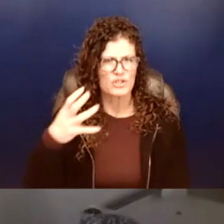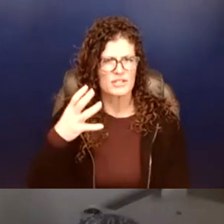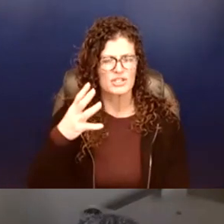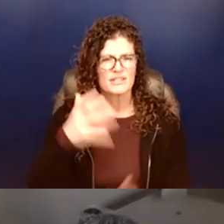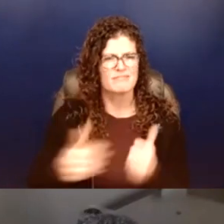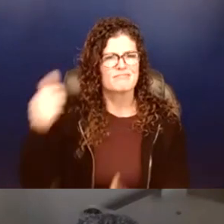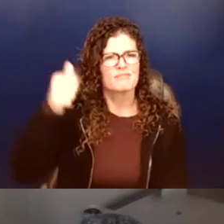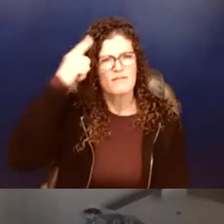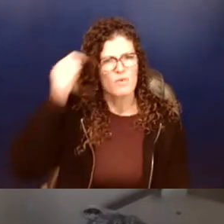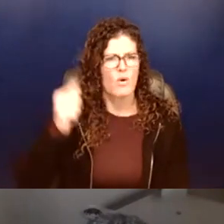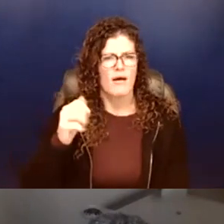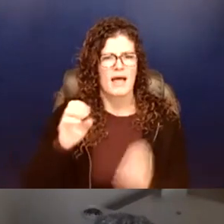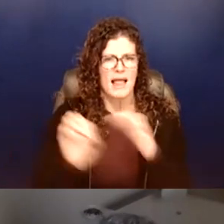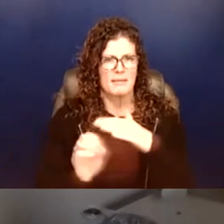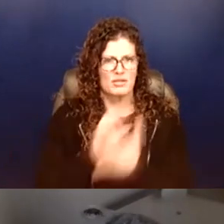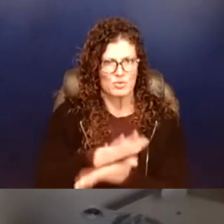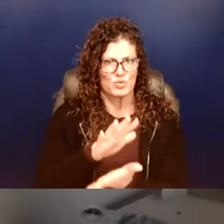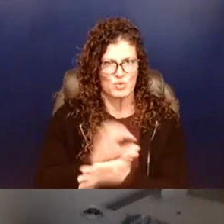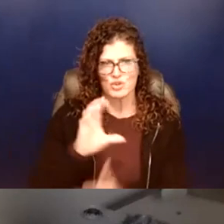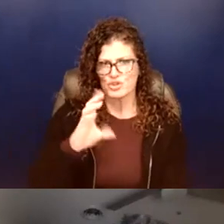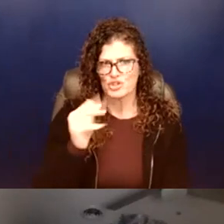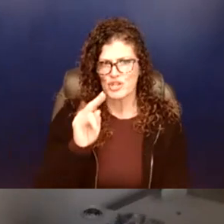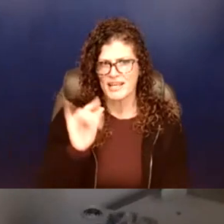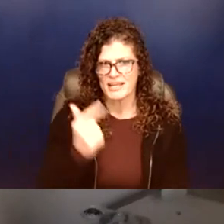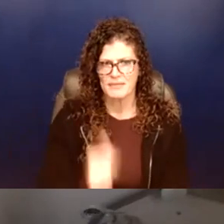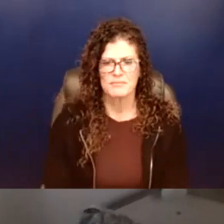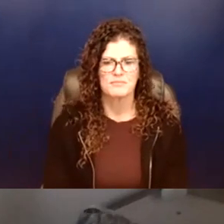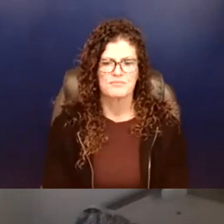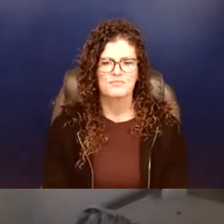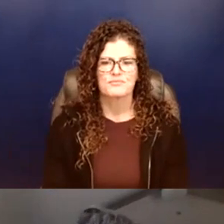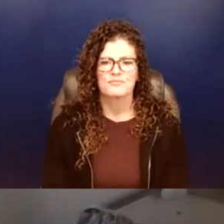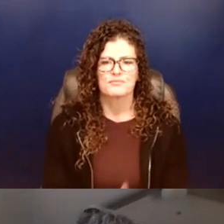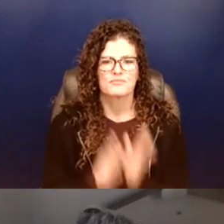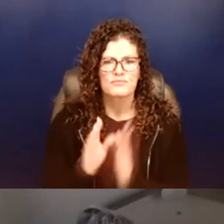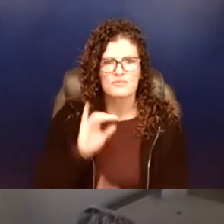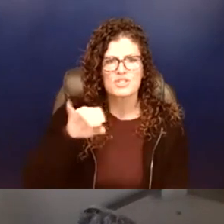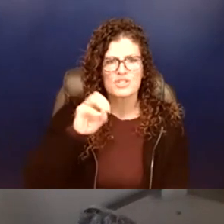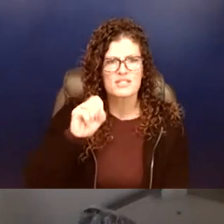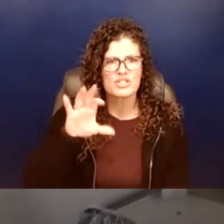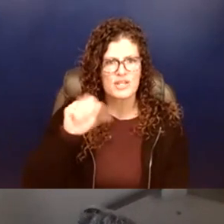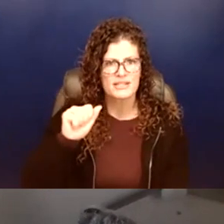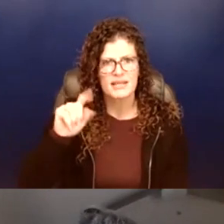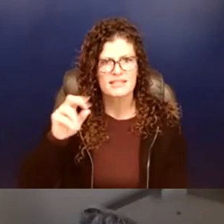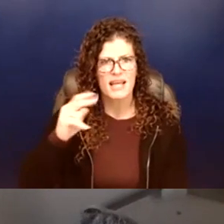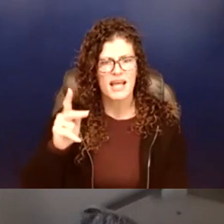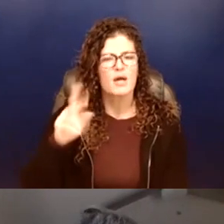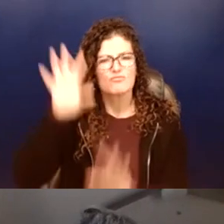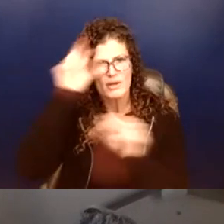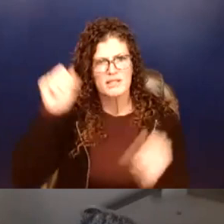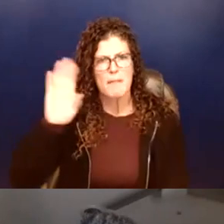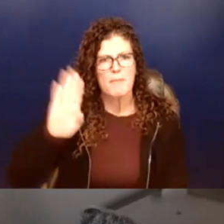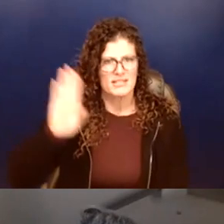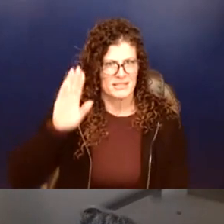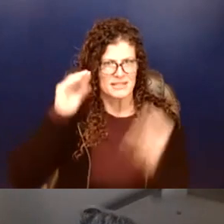Channing Elementary School. And we have Ms. Jessica Tang, president of the Boston Teachers Union. We